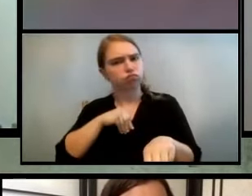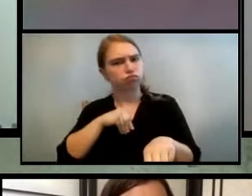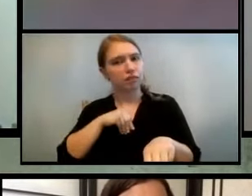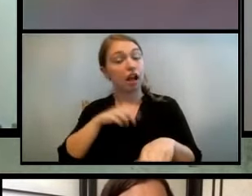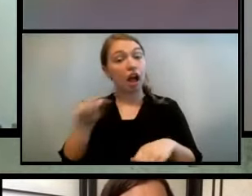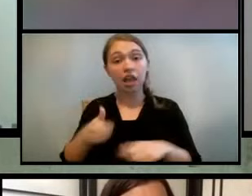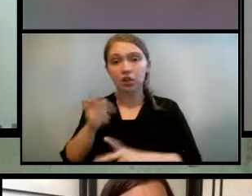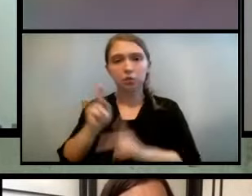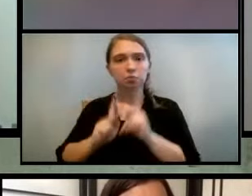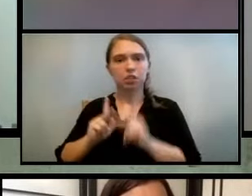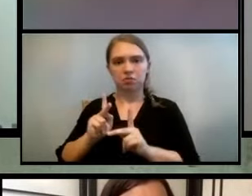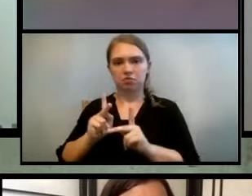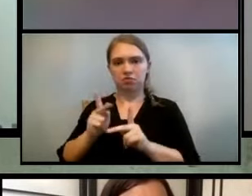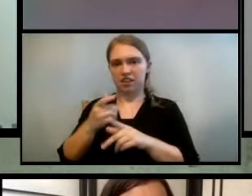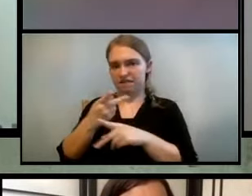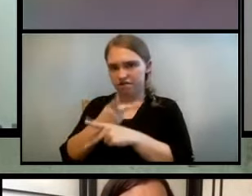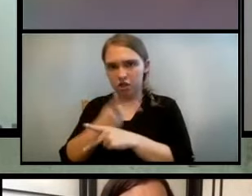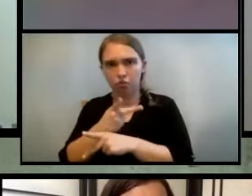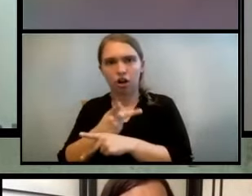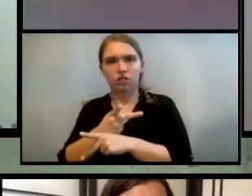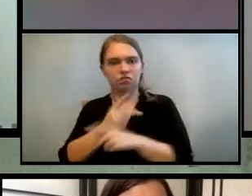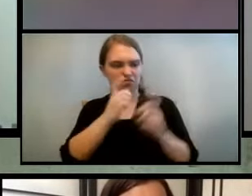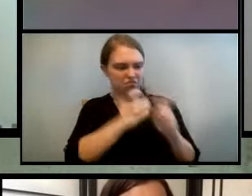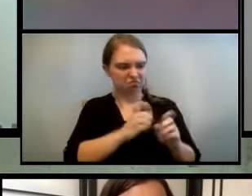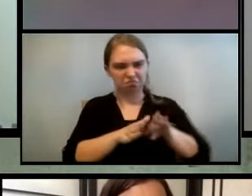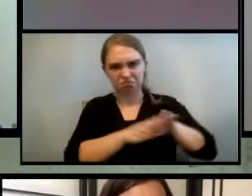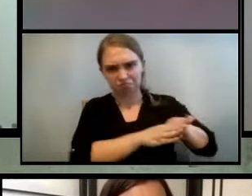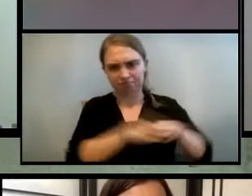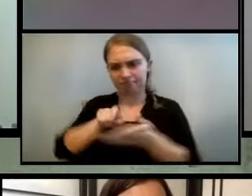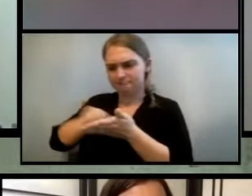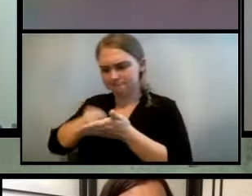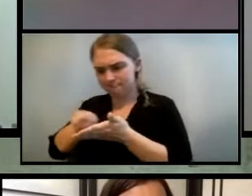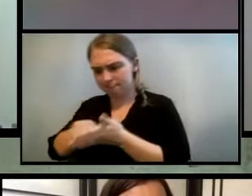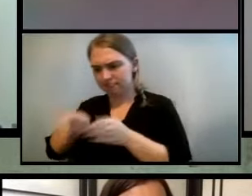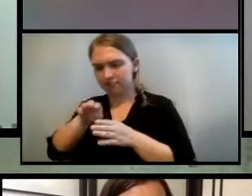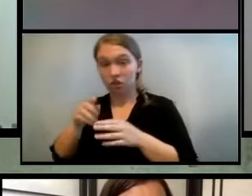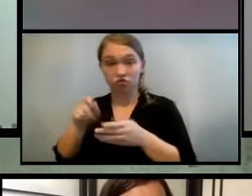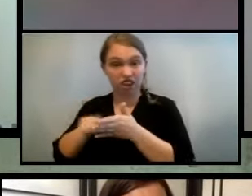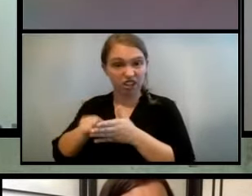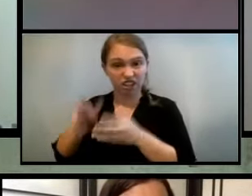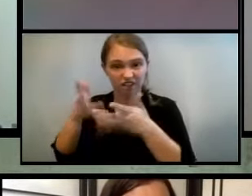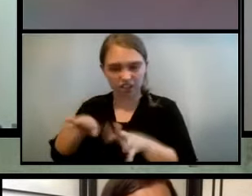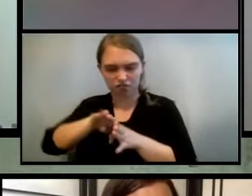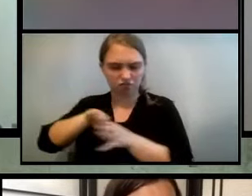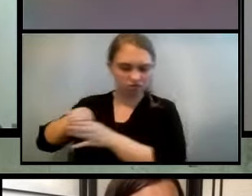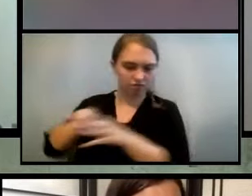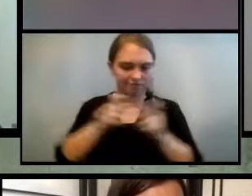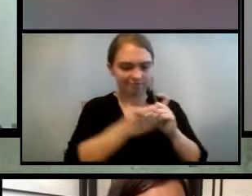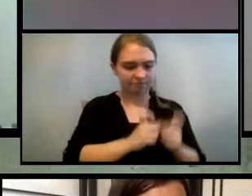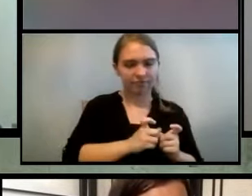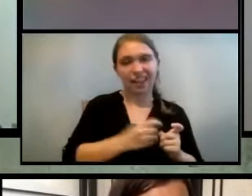of compartmentalize and switch and be very prolific. And I think for every single person, it's different.